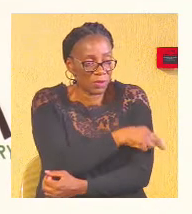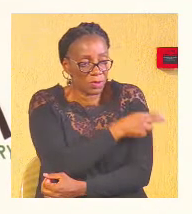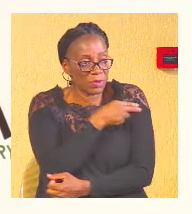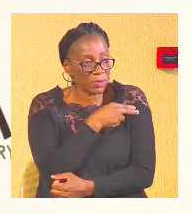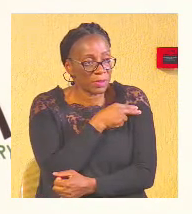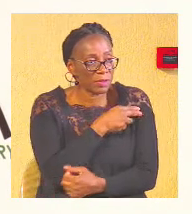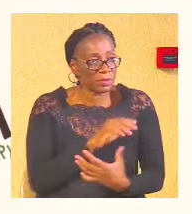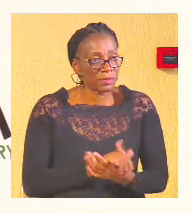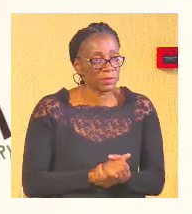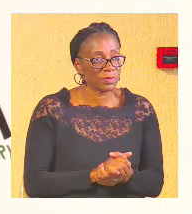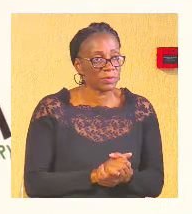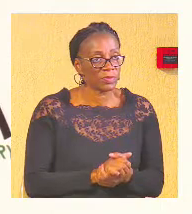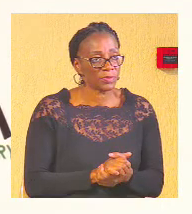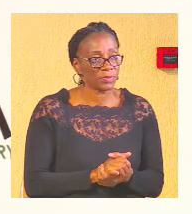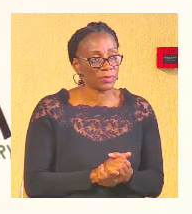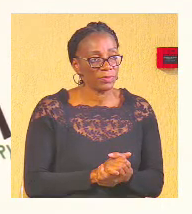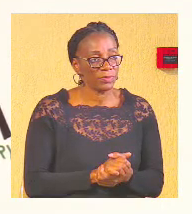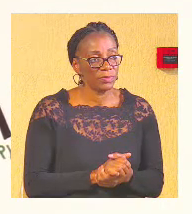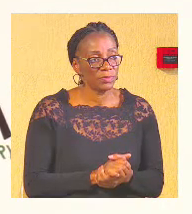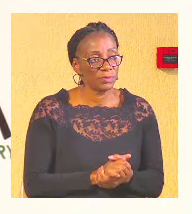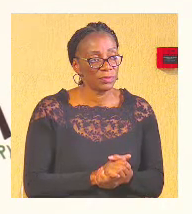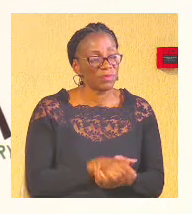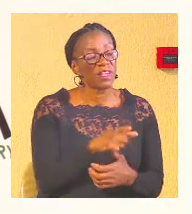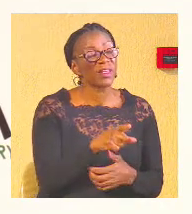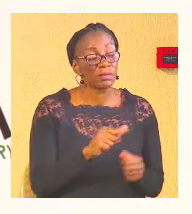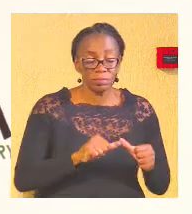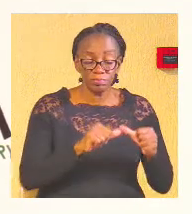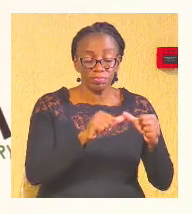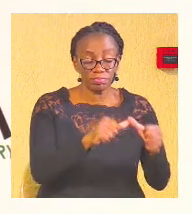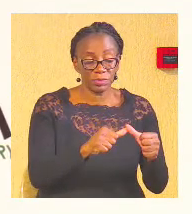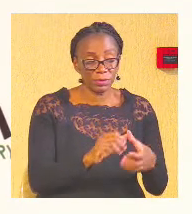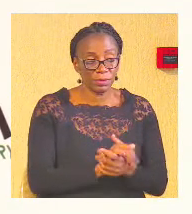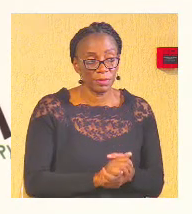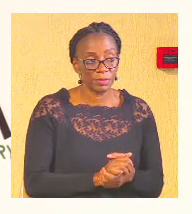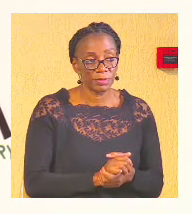services. So that is there. So